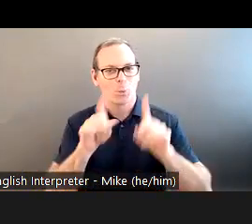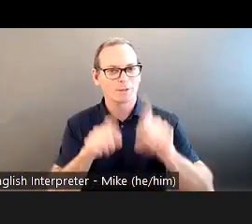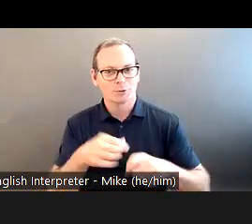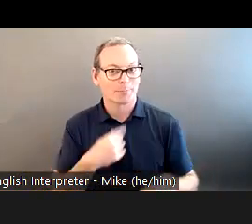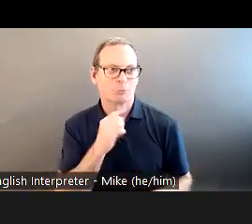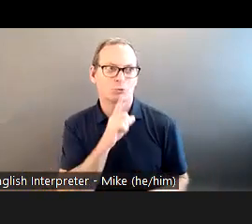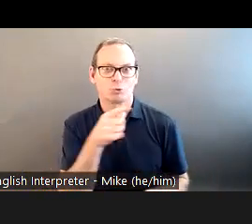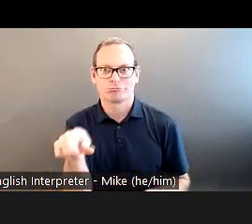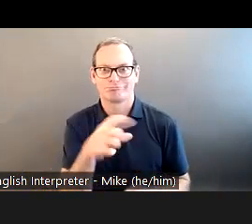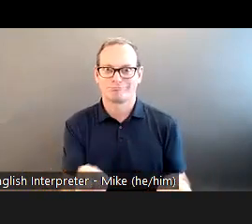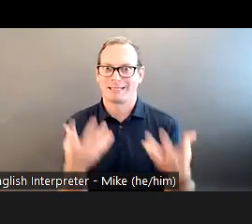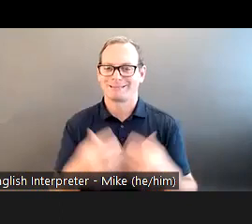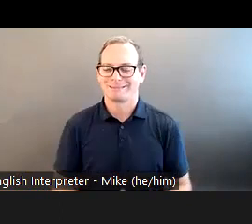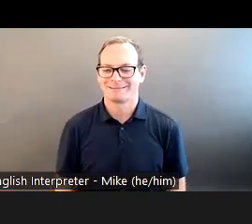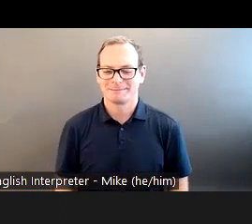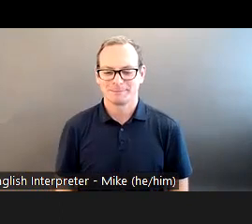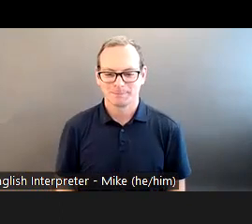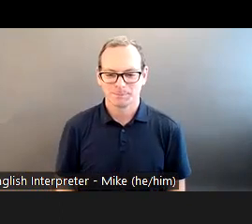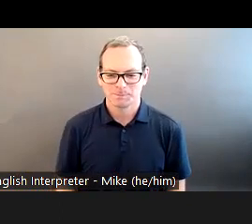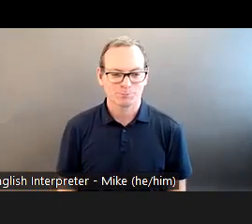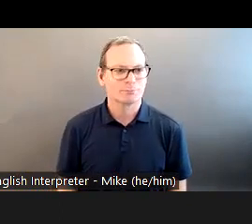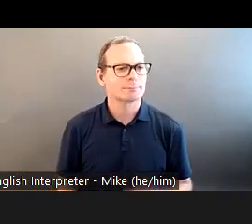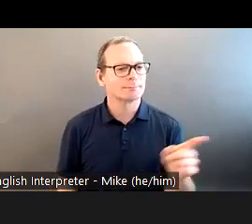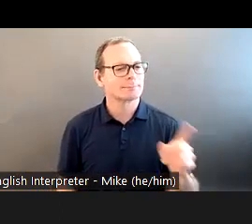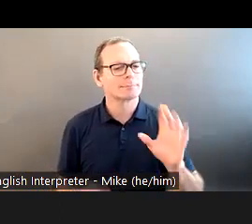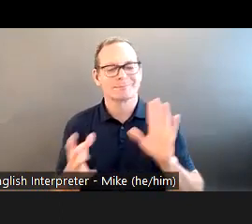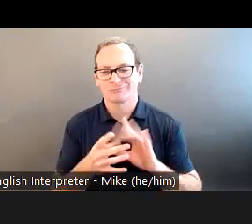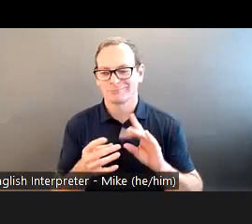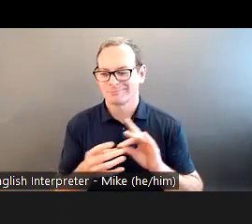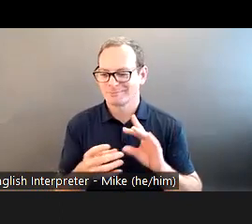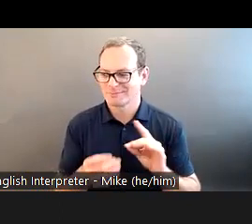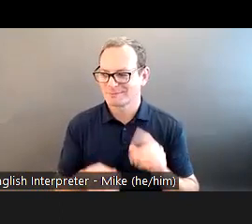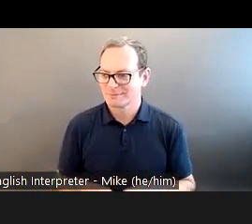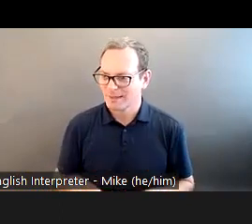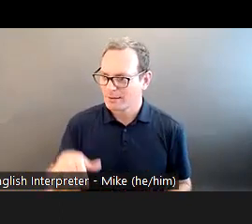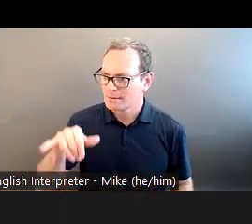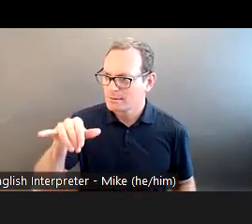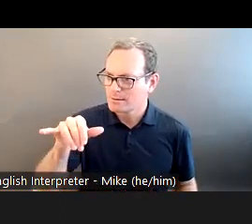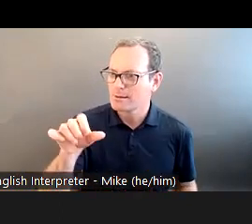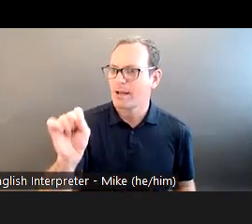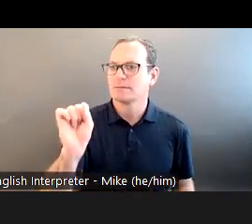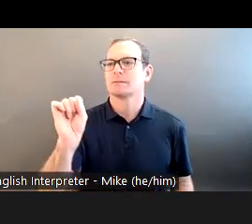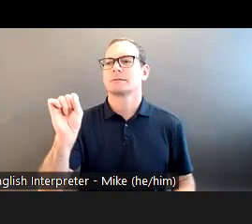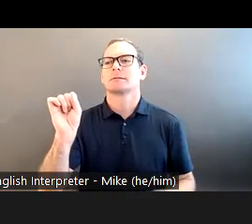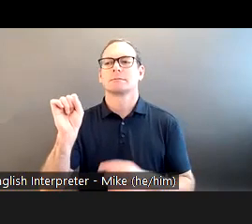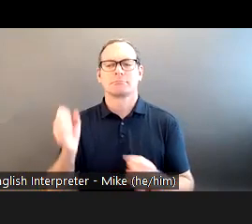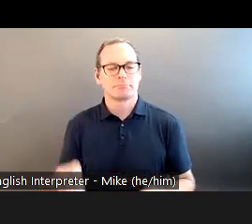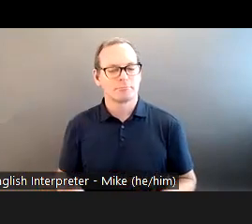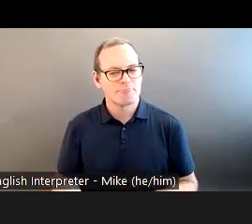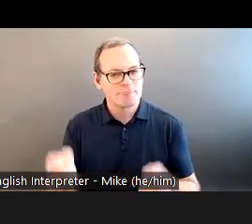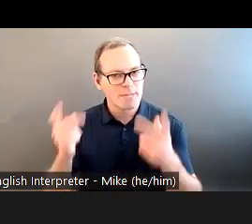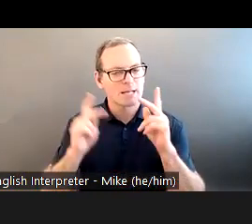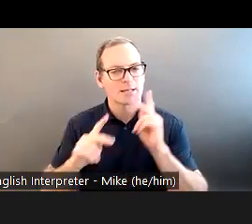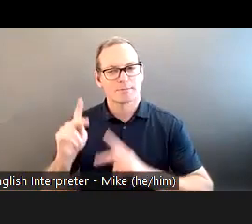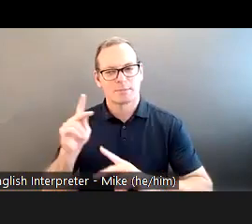Thank you so much. There are quite a few questions that have come up. I'll go through the Q&A box with